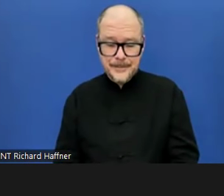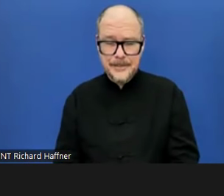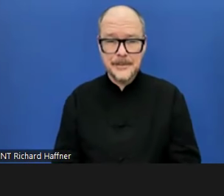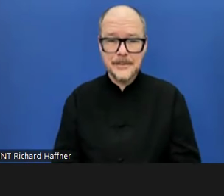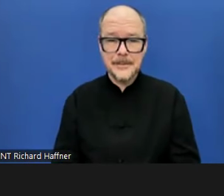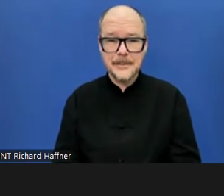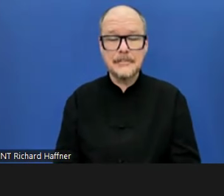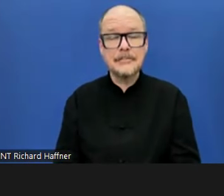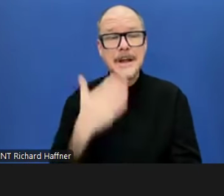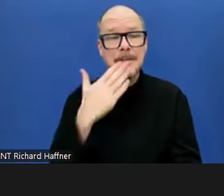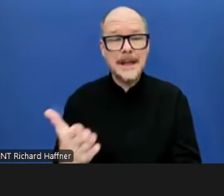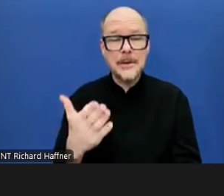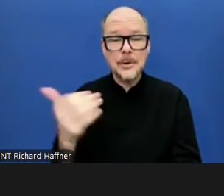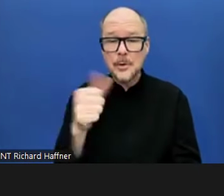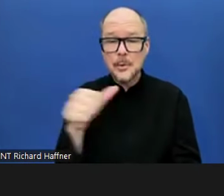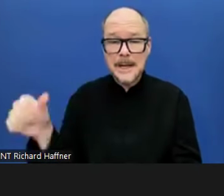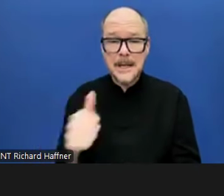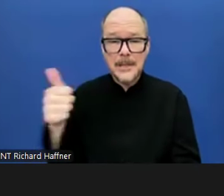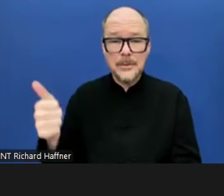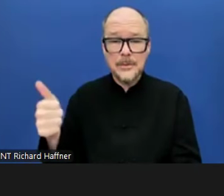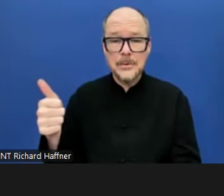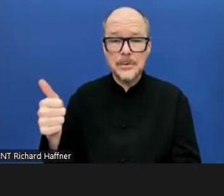Thank you. Are there any other